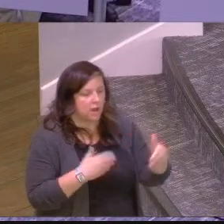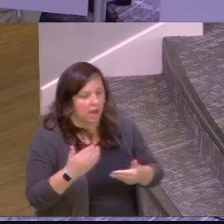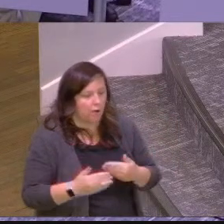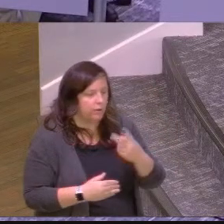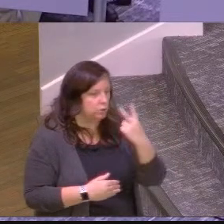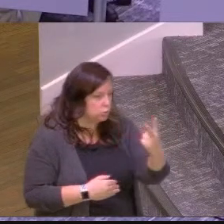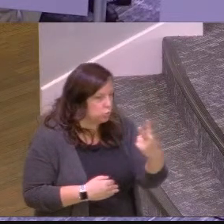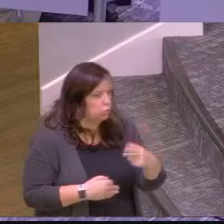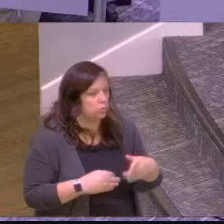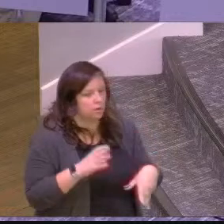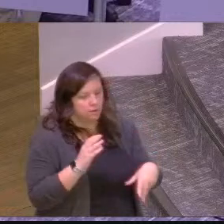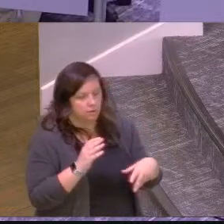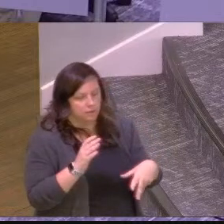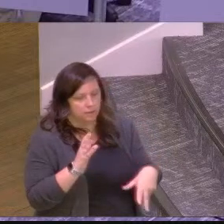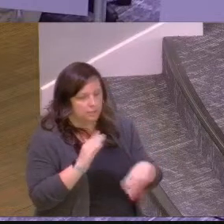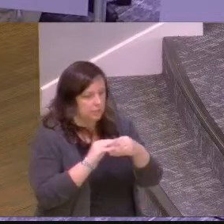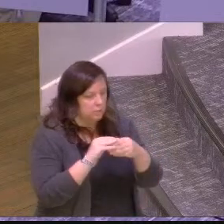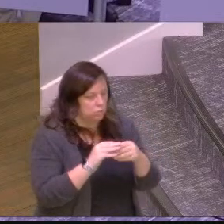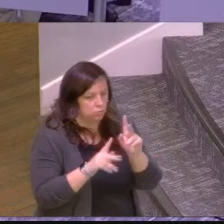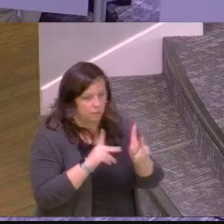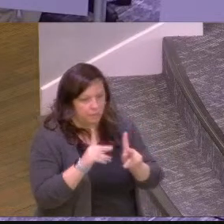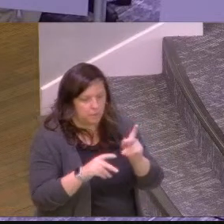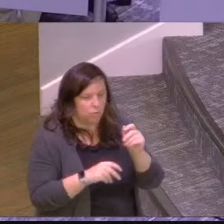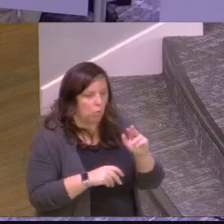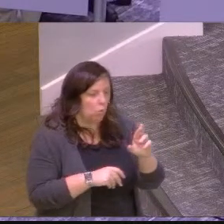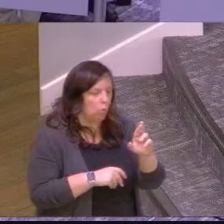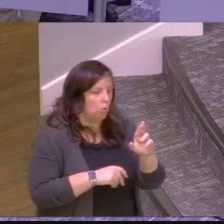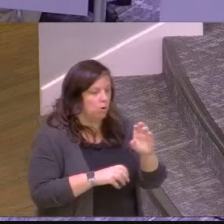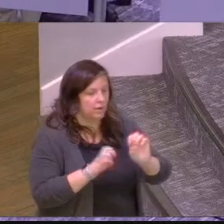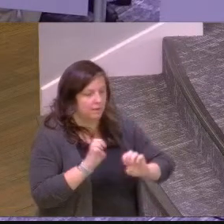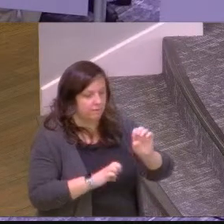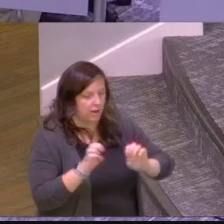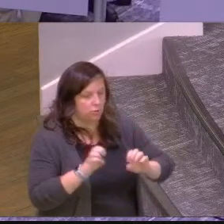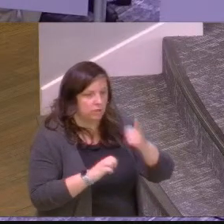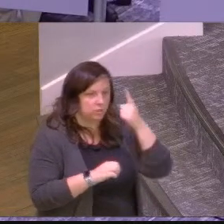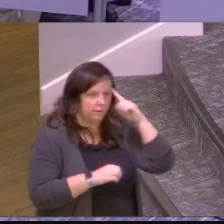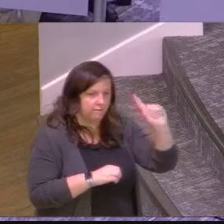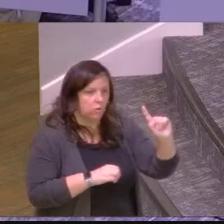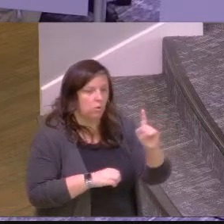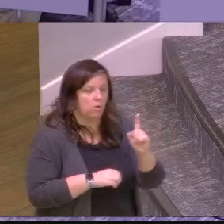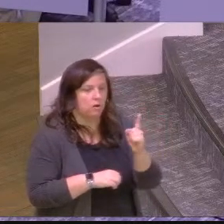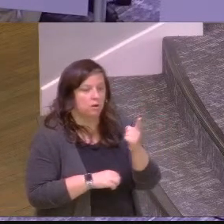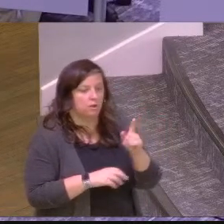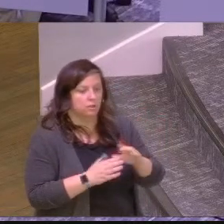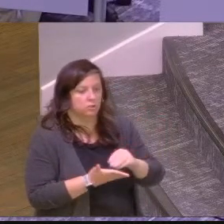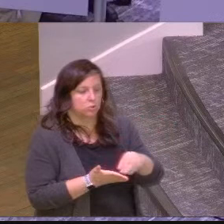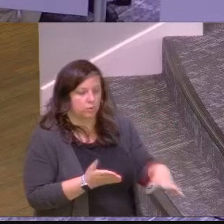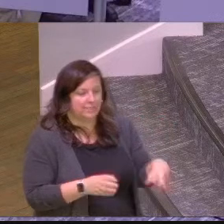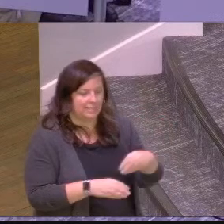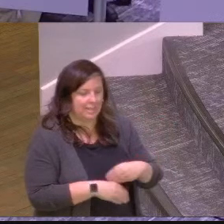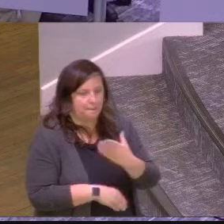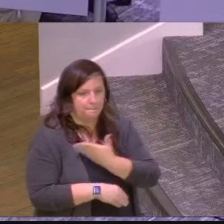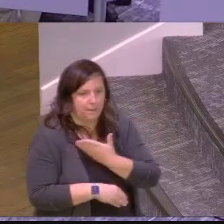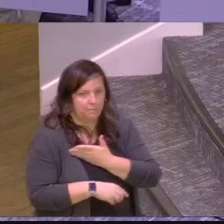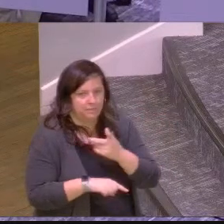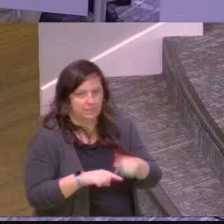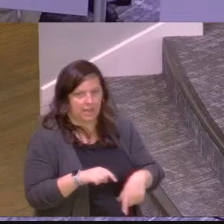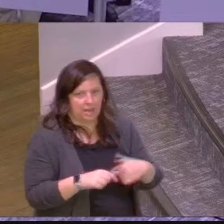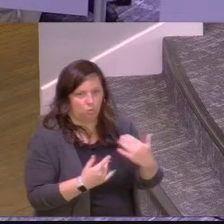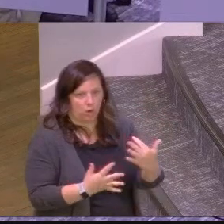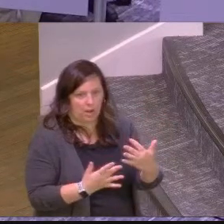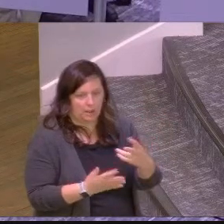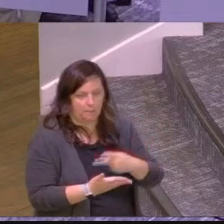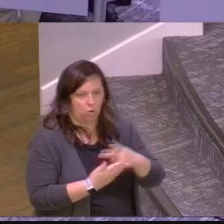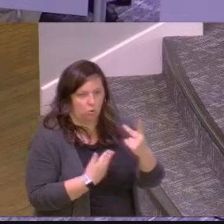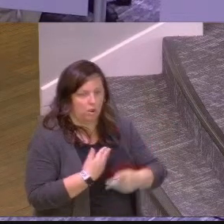about evaluations for students, and Babies Can't Wait. So it looks like she was putting like what task